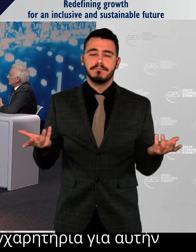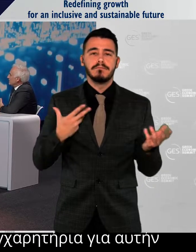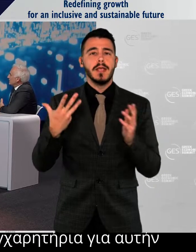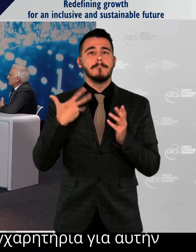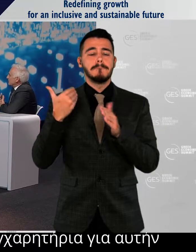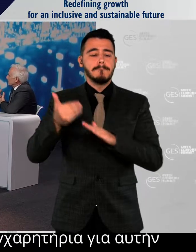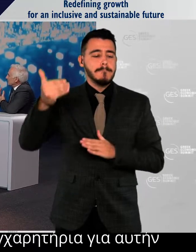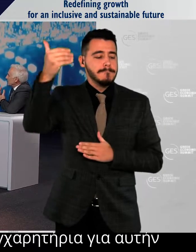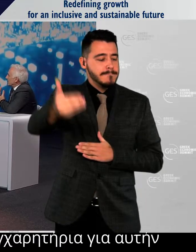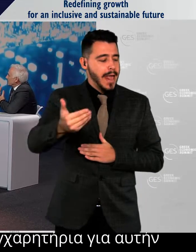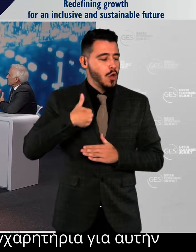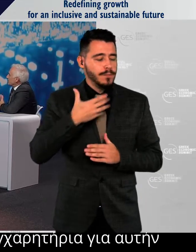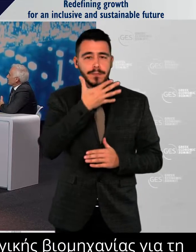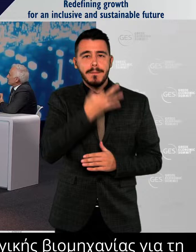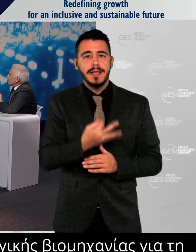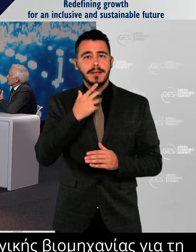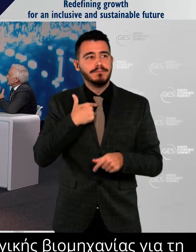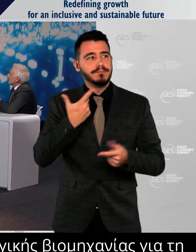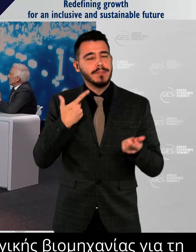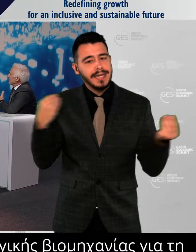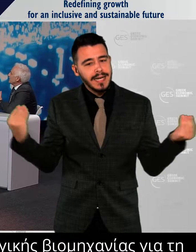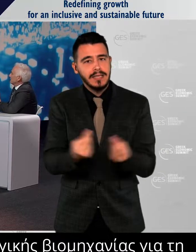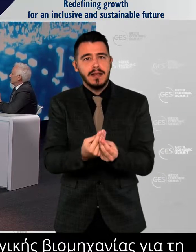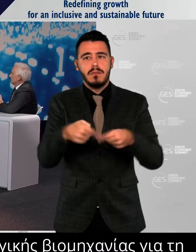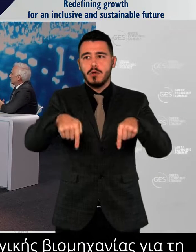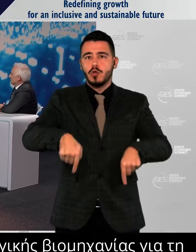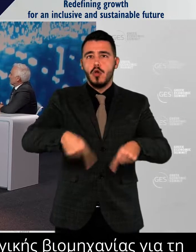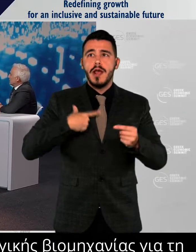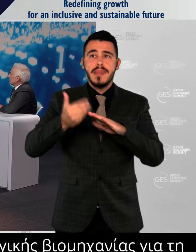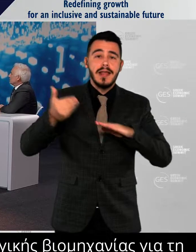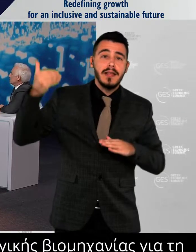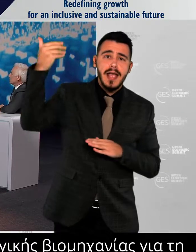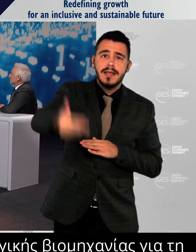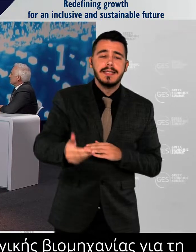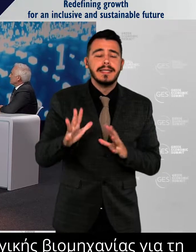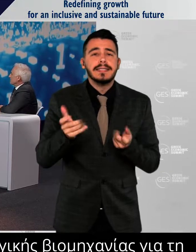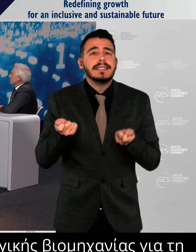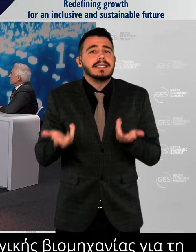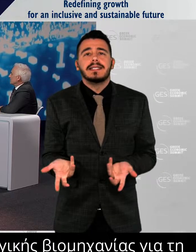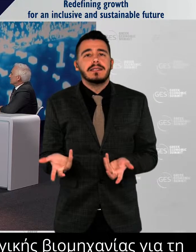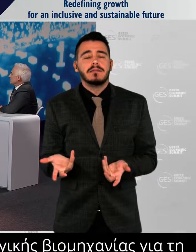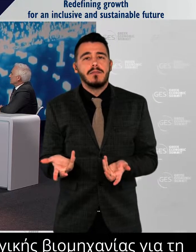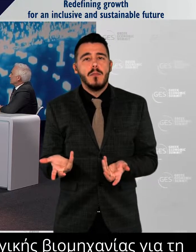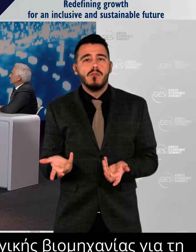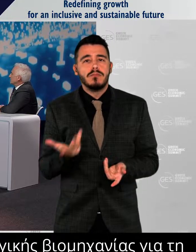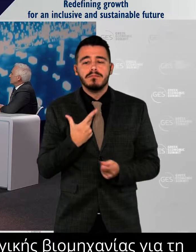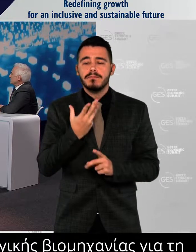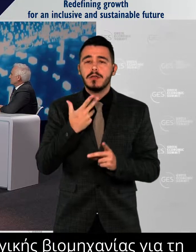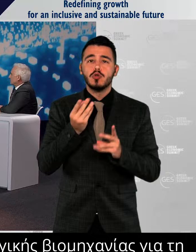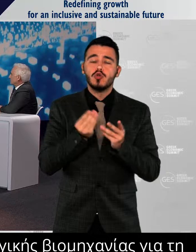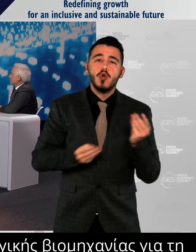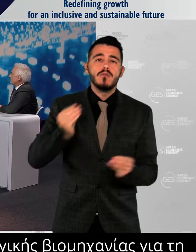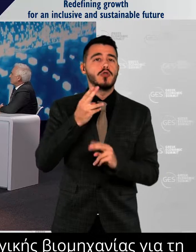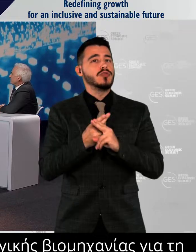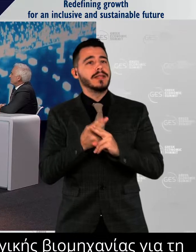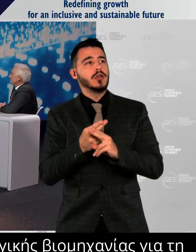be, let's say, an element, a key element, for a sustainable future? I believe our industry should